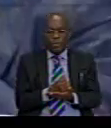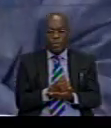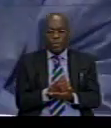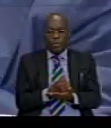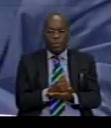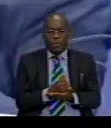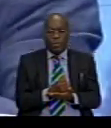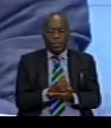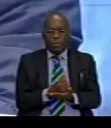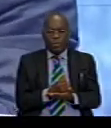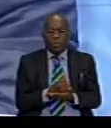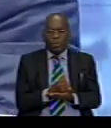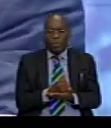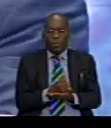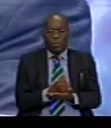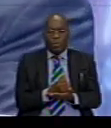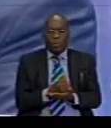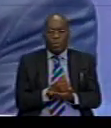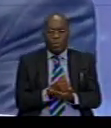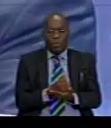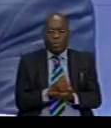des ministres.